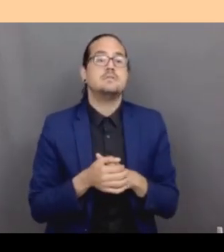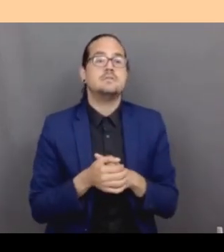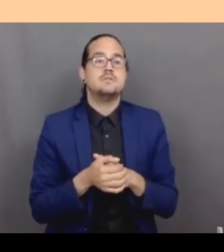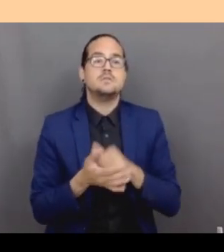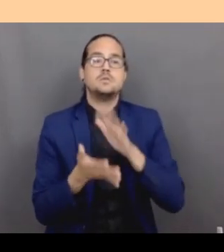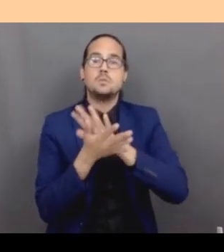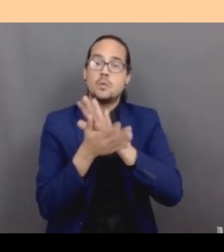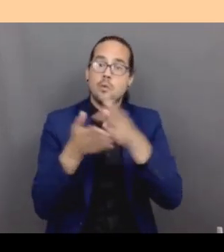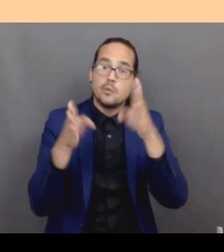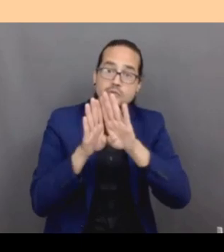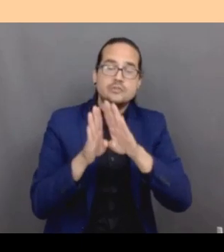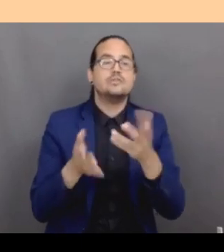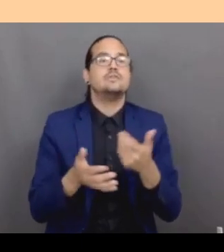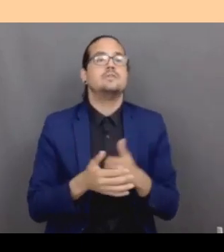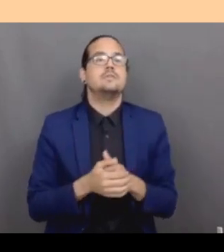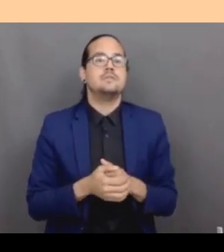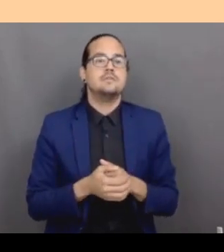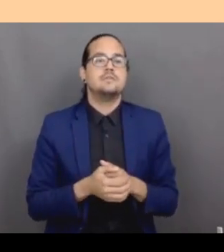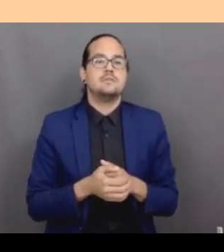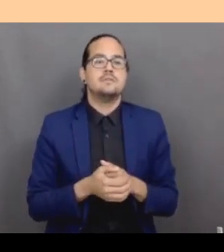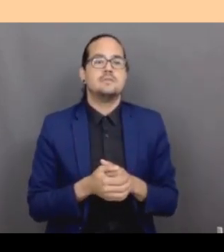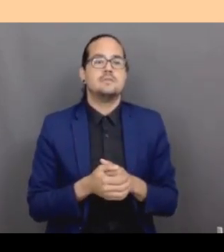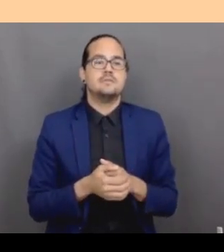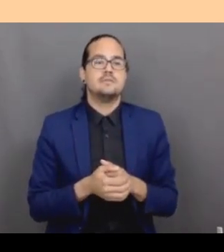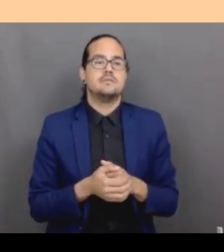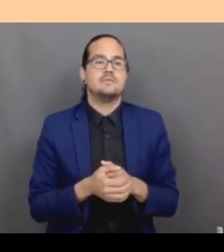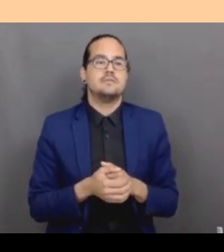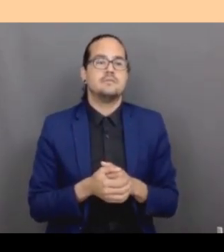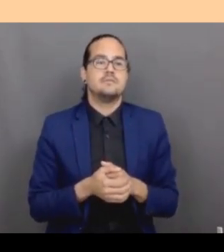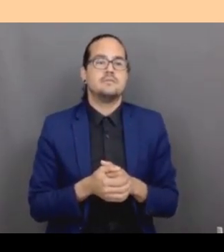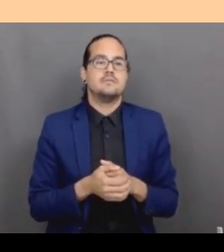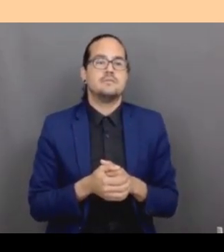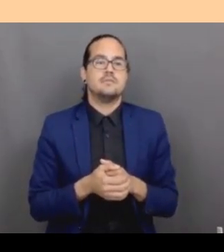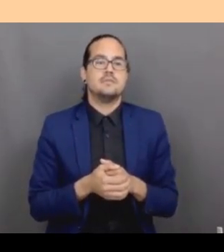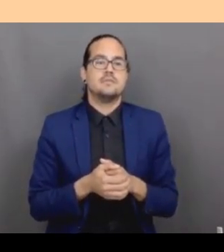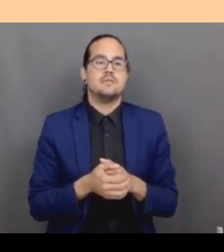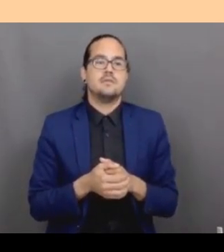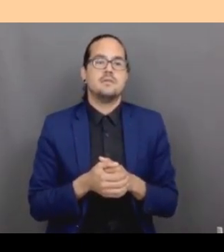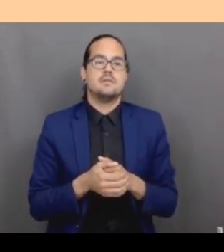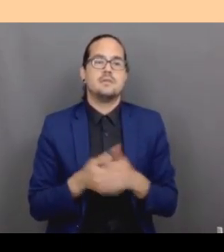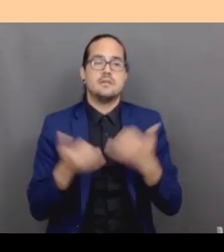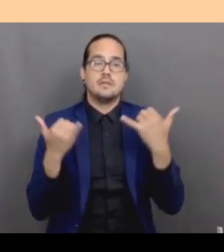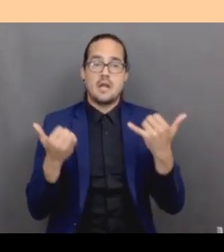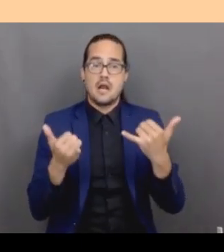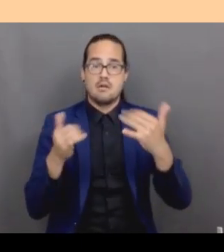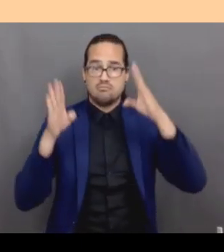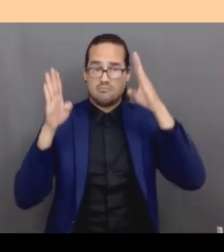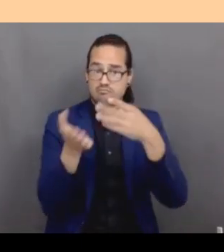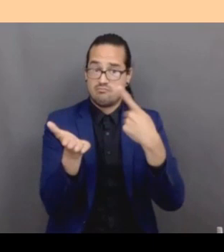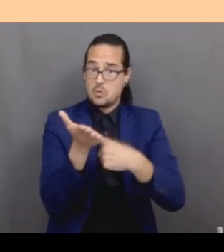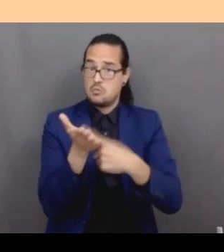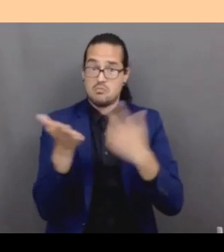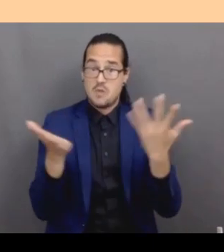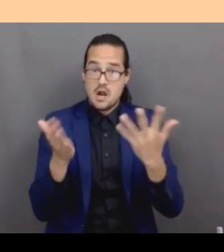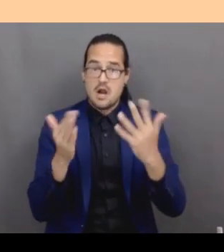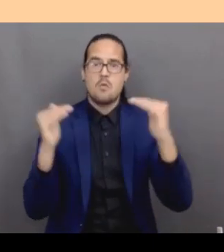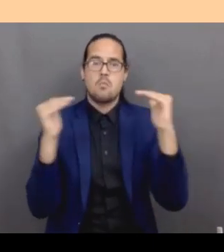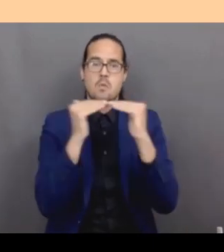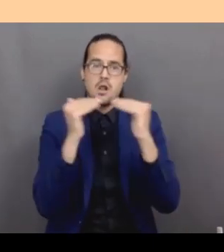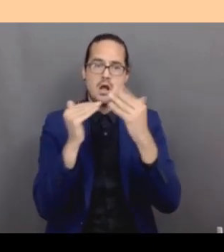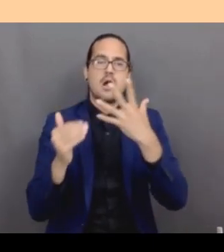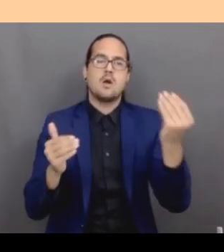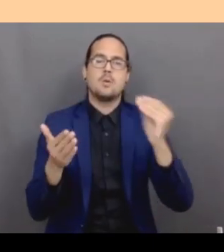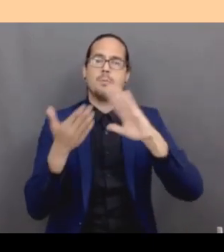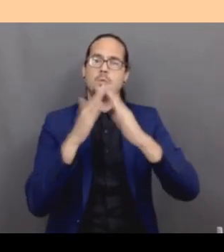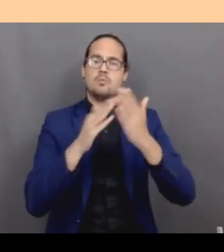us to keep a keen focus on equity, along with our community partners to continue to respond in this